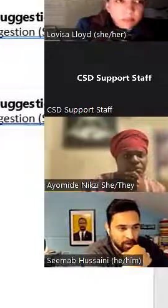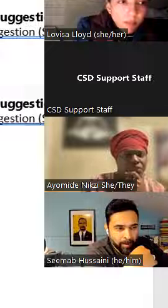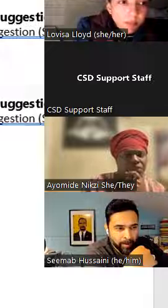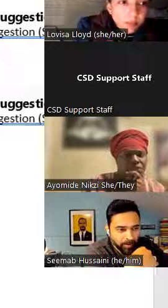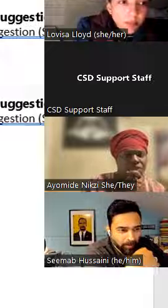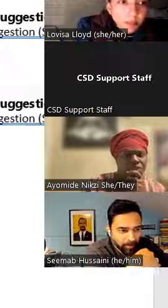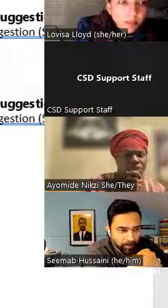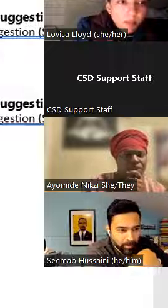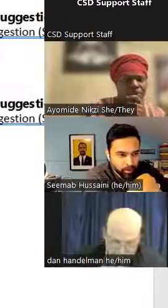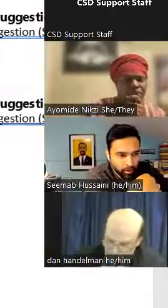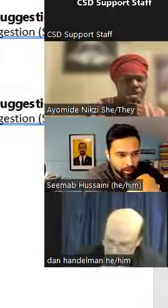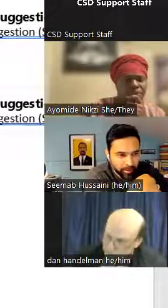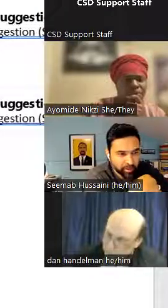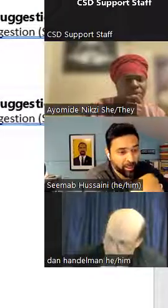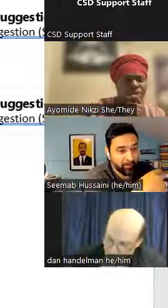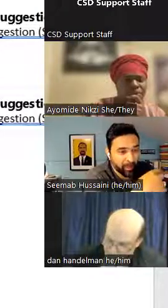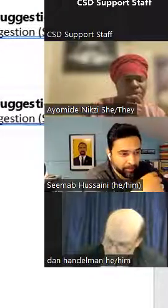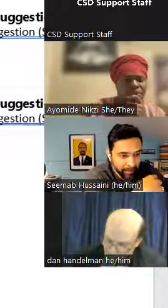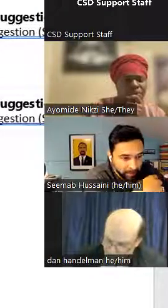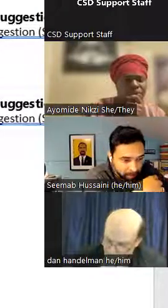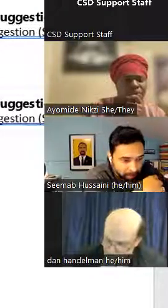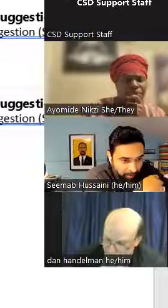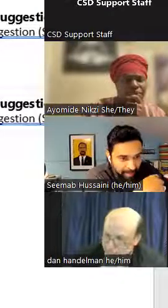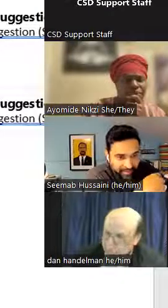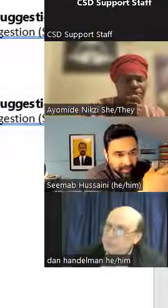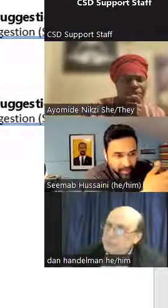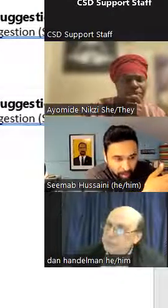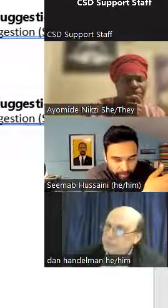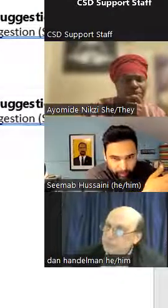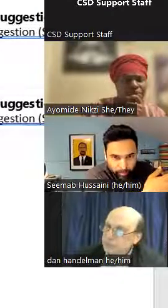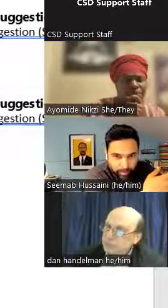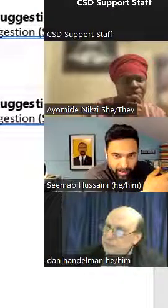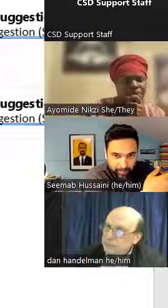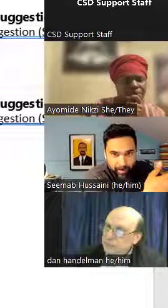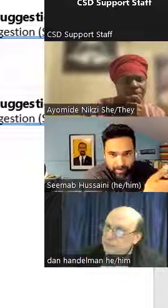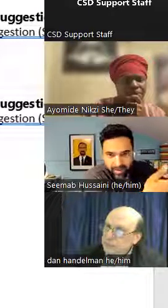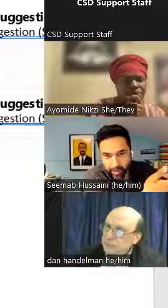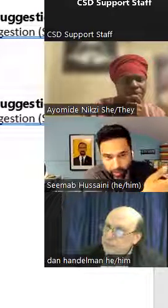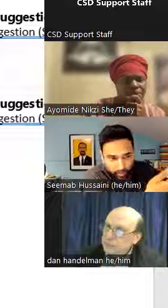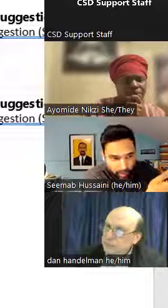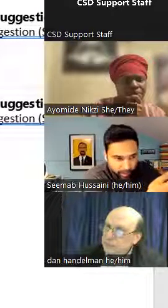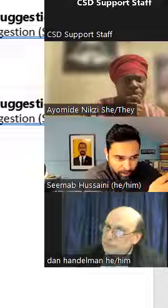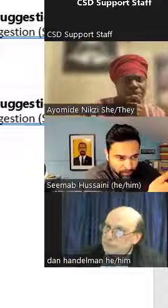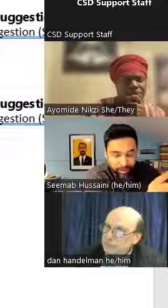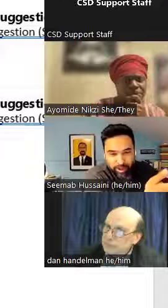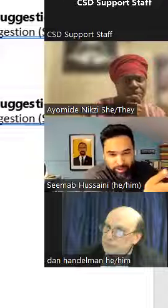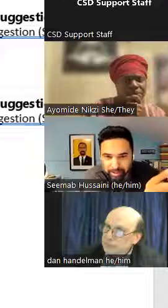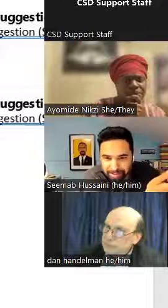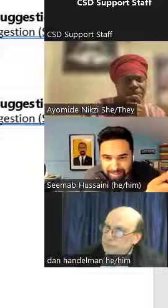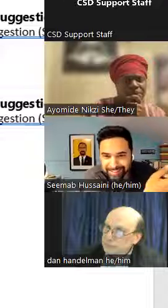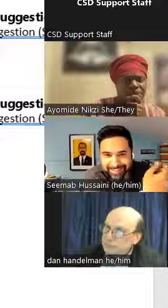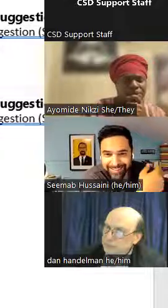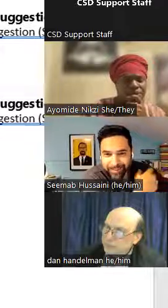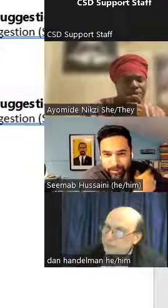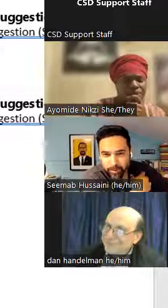So how about commission or colleagues shall not be cast in an unfavorable light rather than the do not, we can use the shall